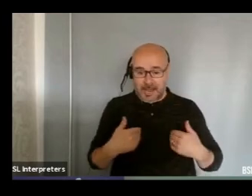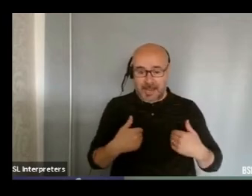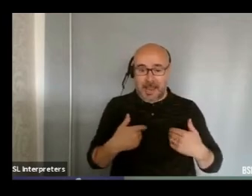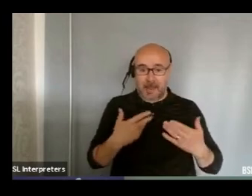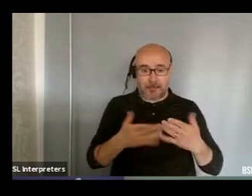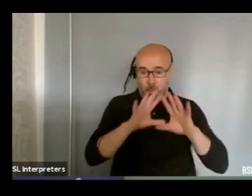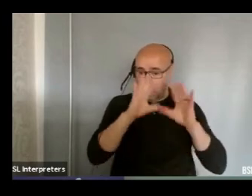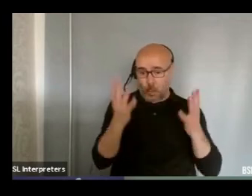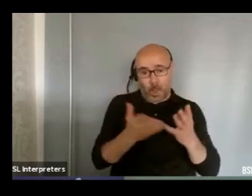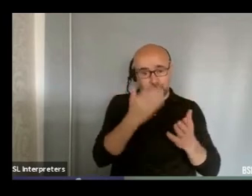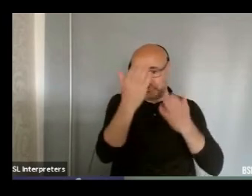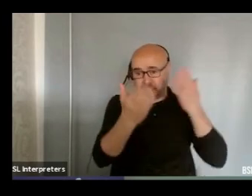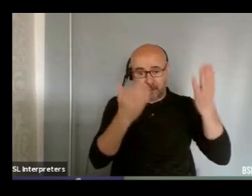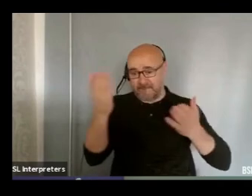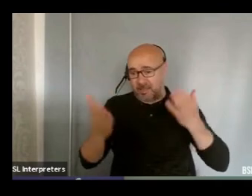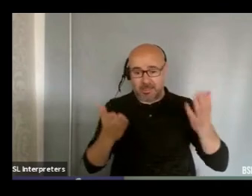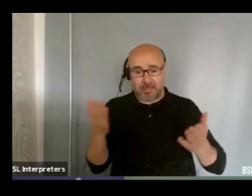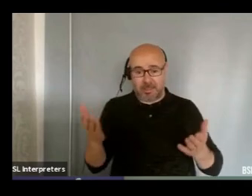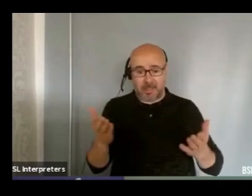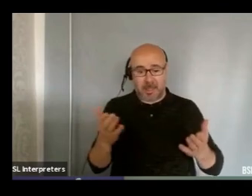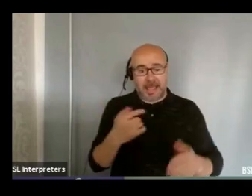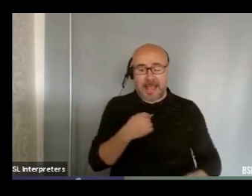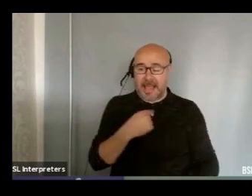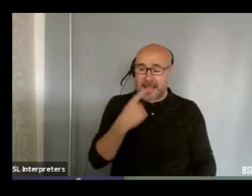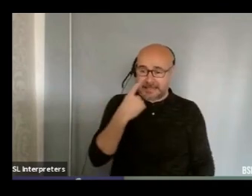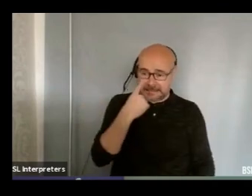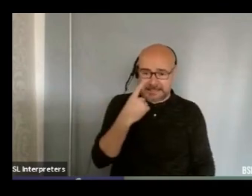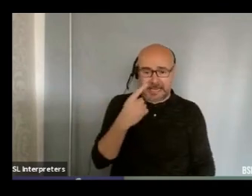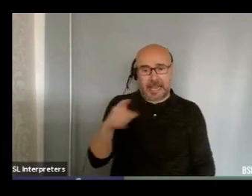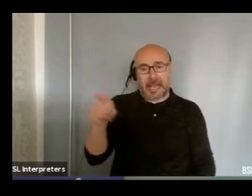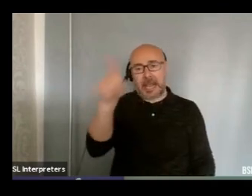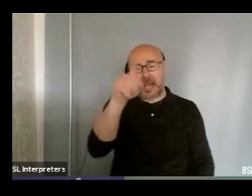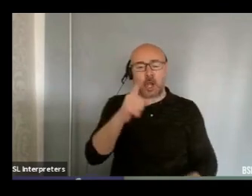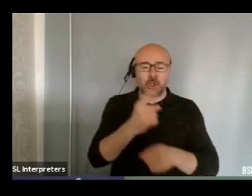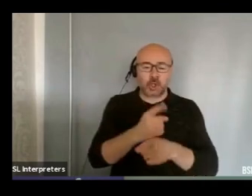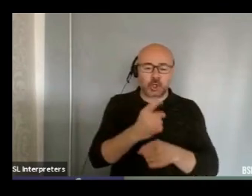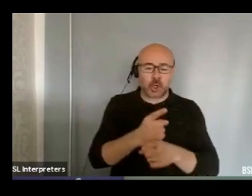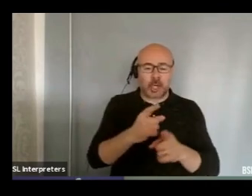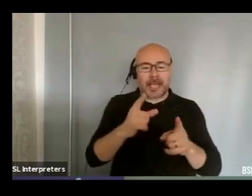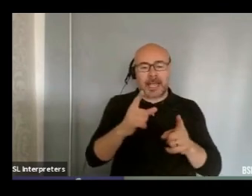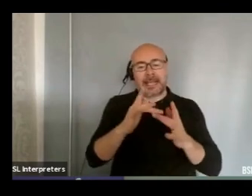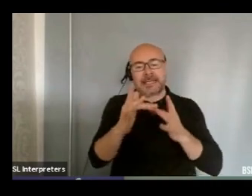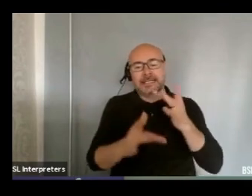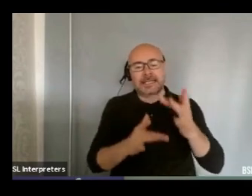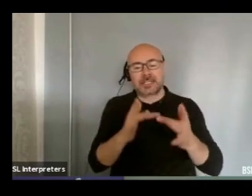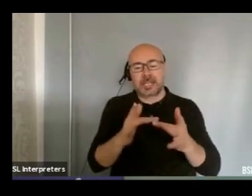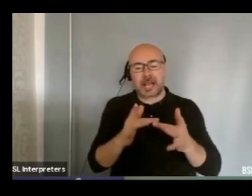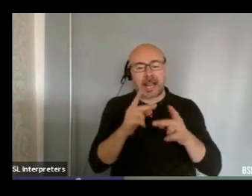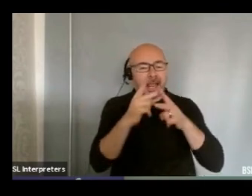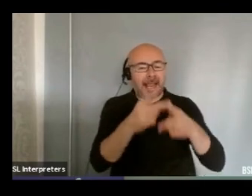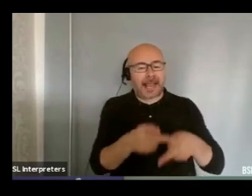world and work with patients, I find oftentimes people are talking about digital care, and they're talking about the people on the